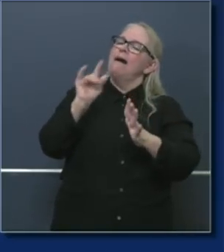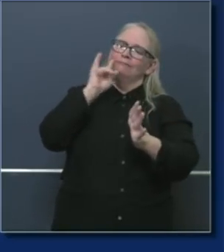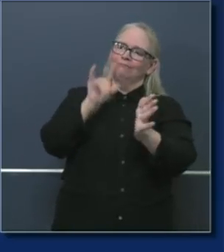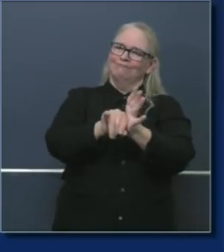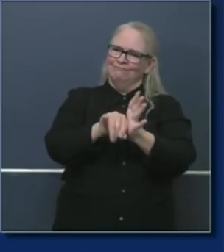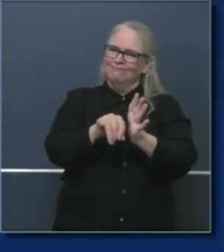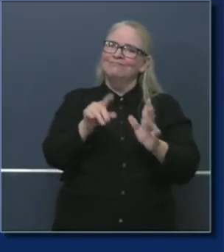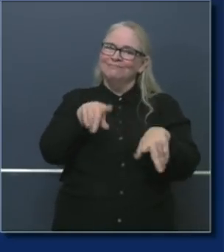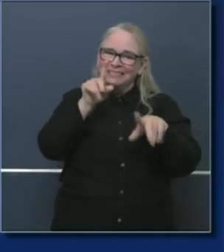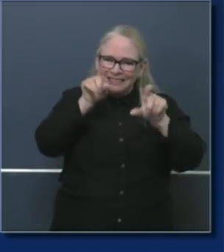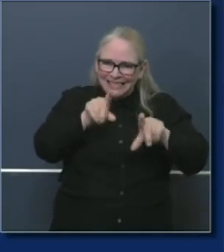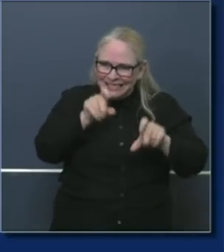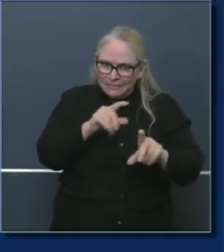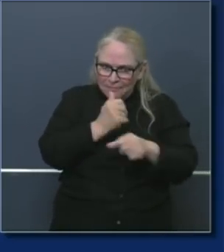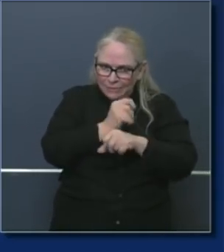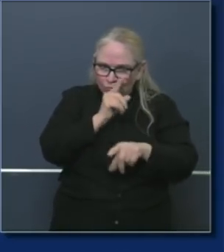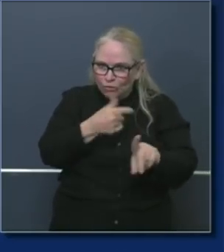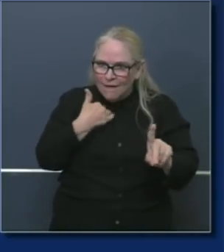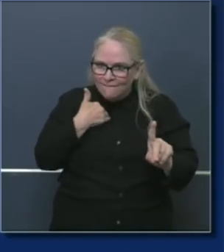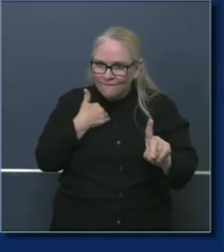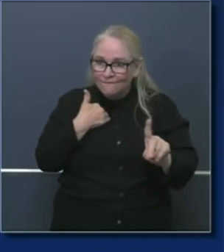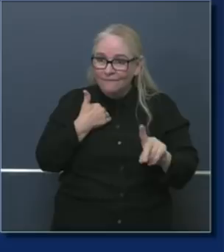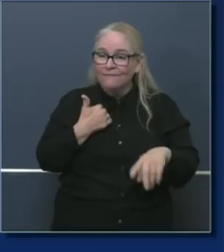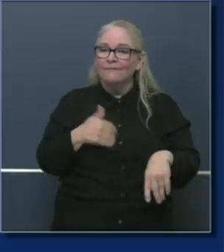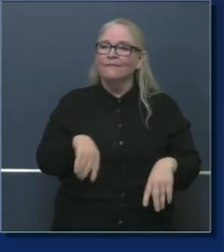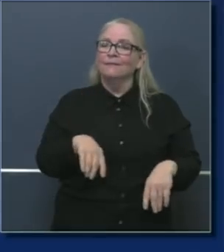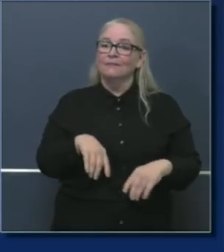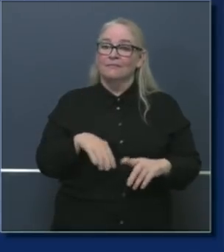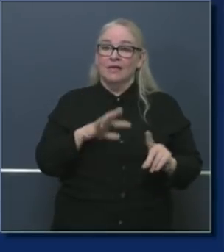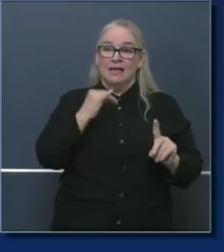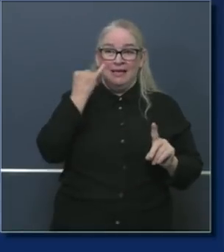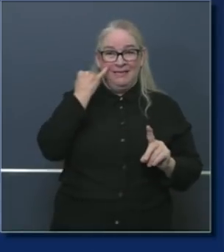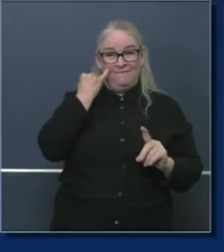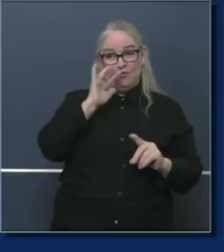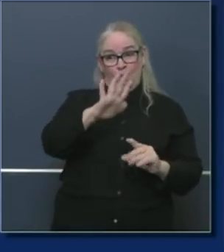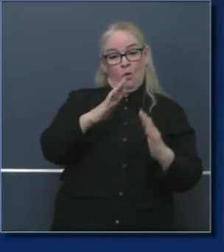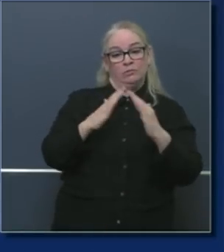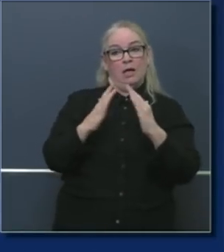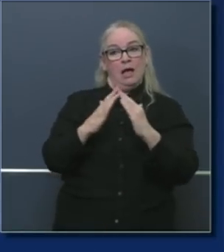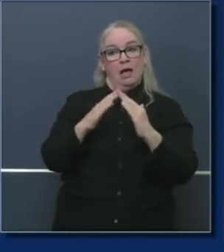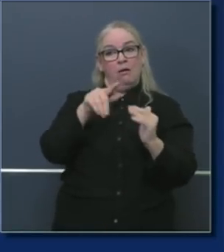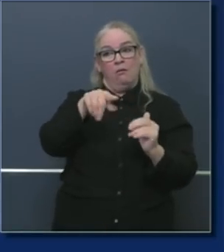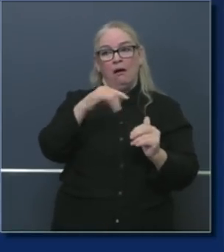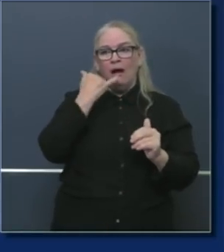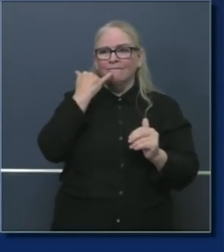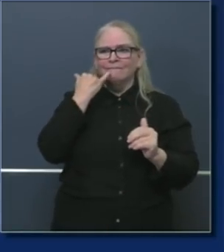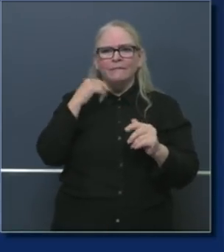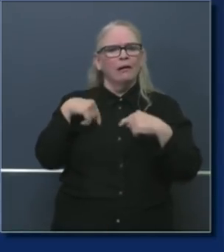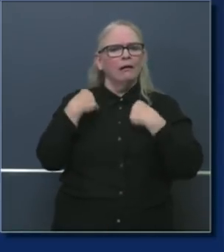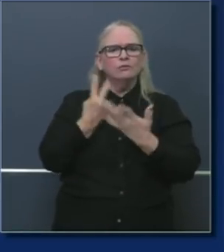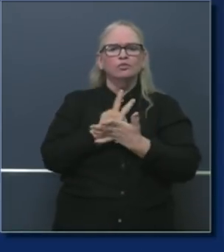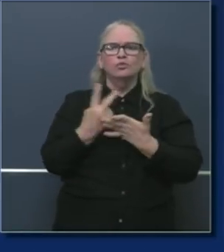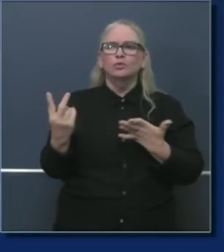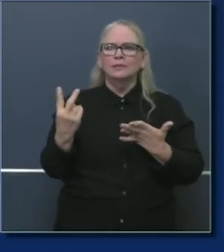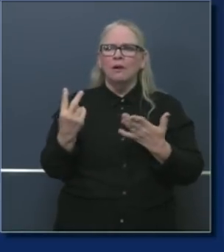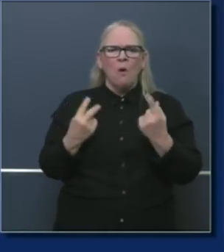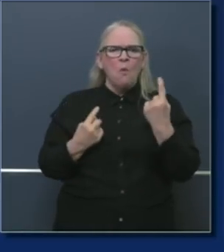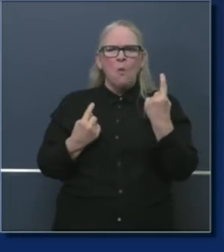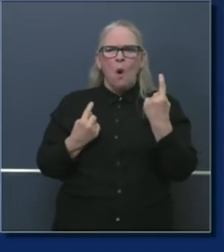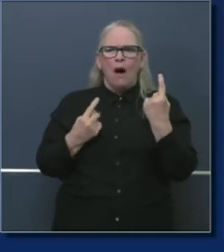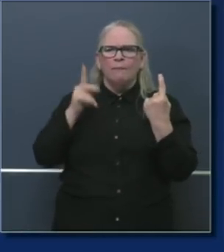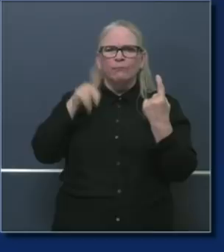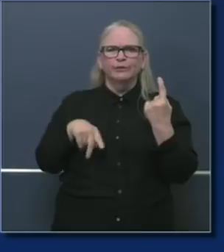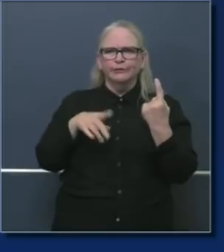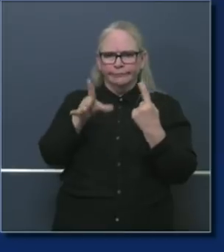no more than one case per 10,000 people in the last 14 days, no COVID-related deaths in the